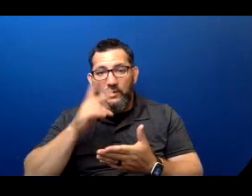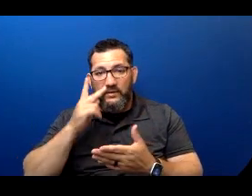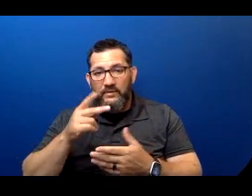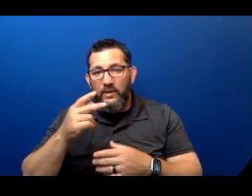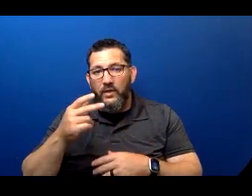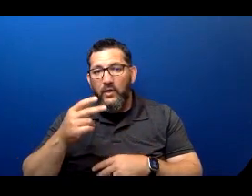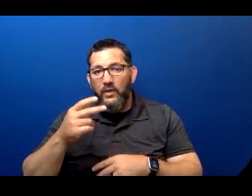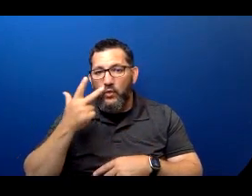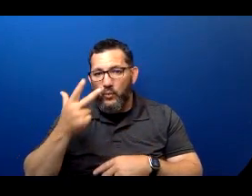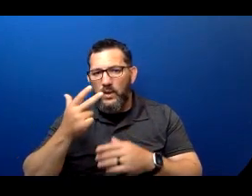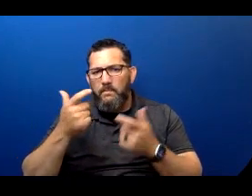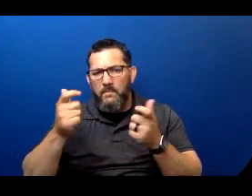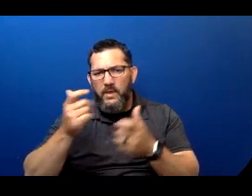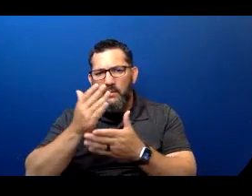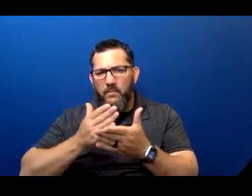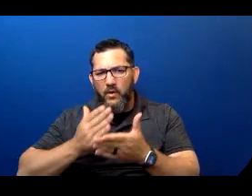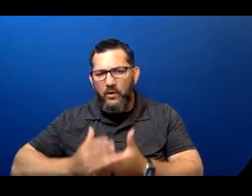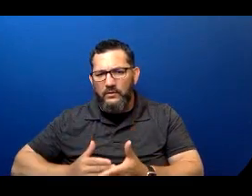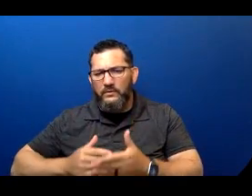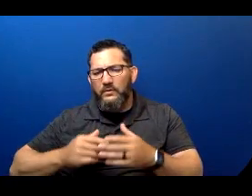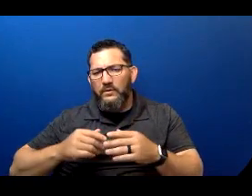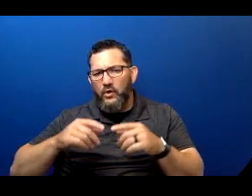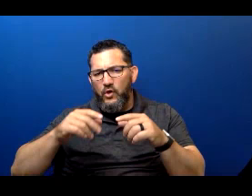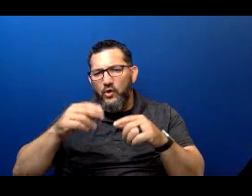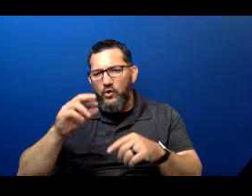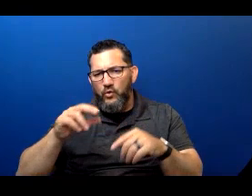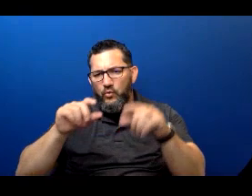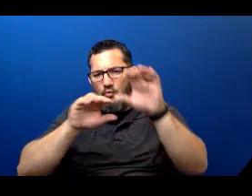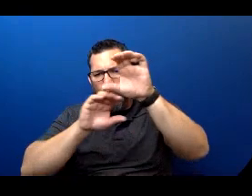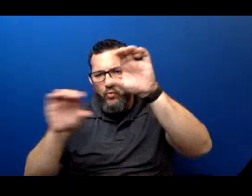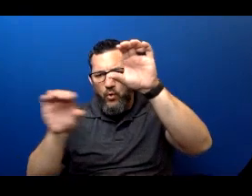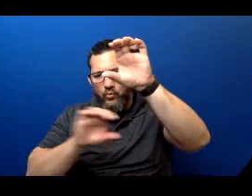major components, and they're broken down by rows, three different